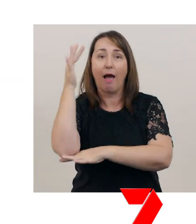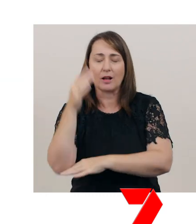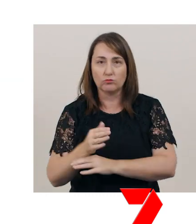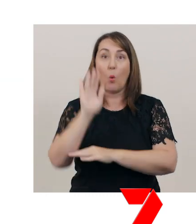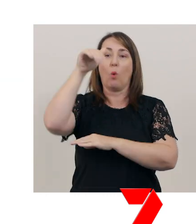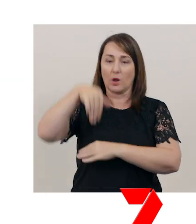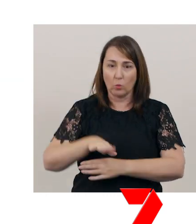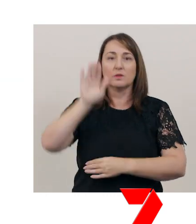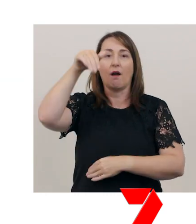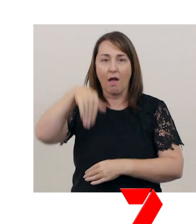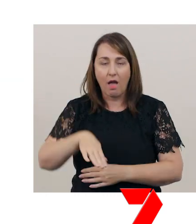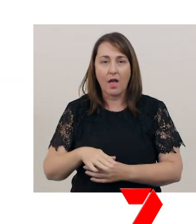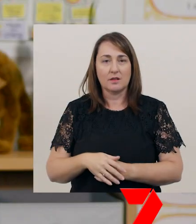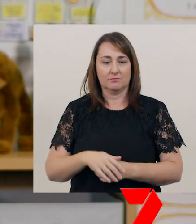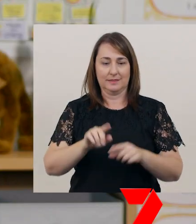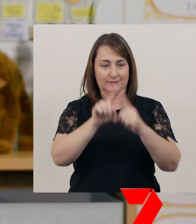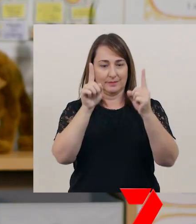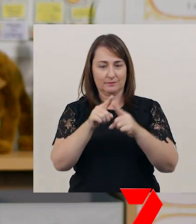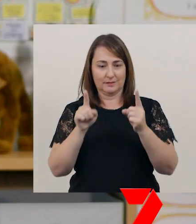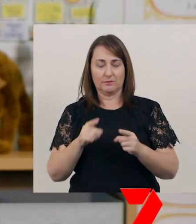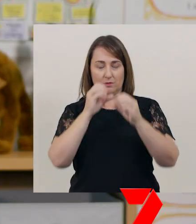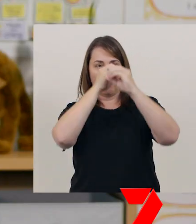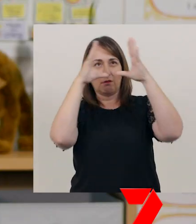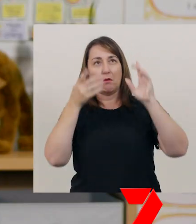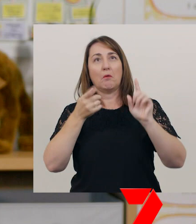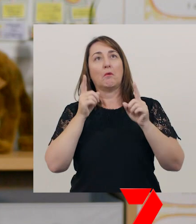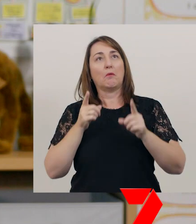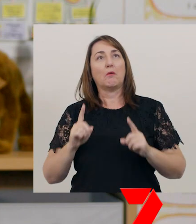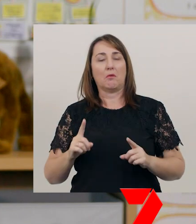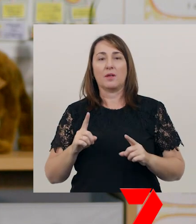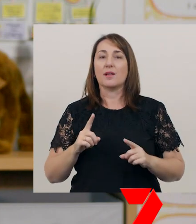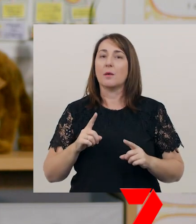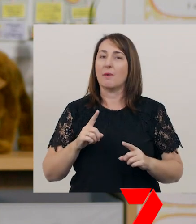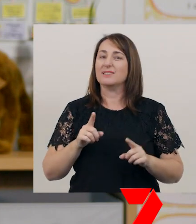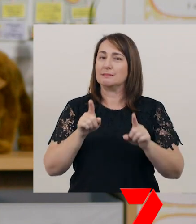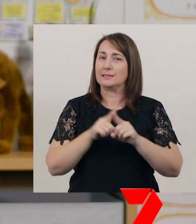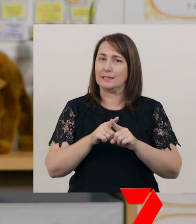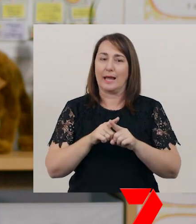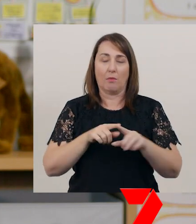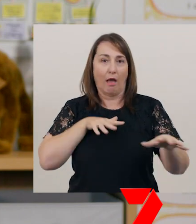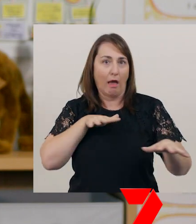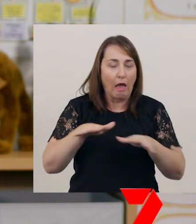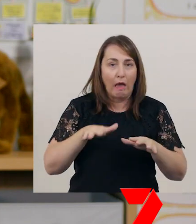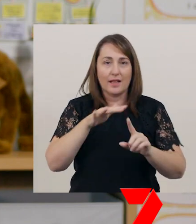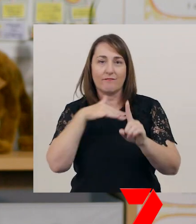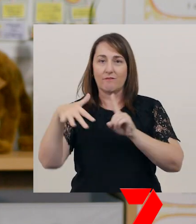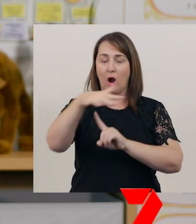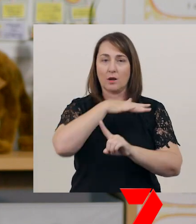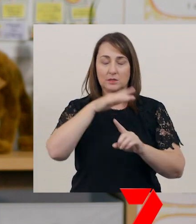coaster. All of these comparisons conjure different types of images that represent a hectic, rowdy, adventurous